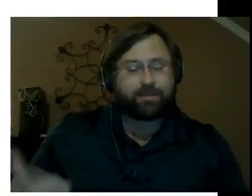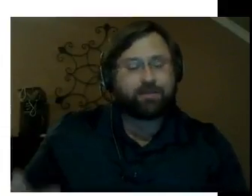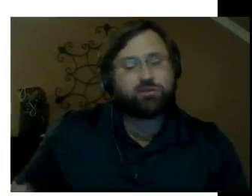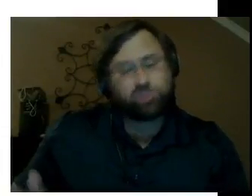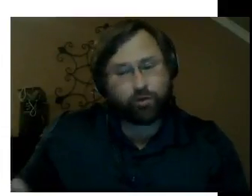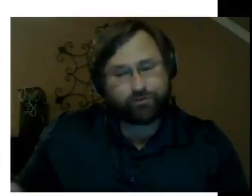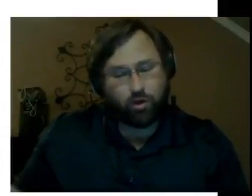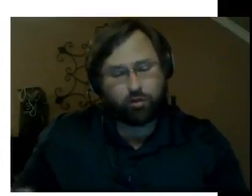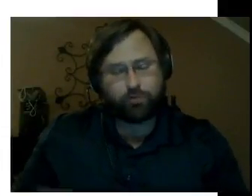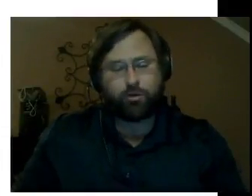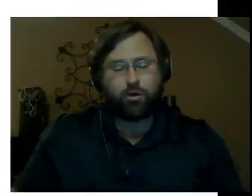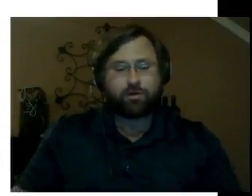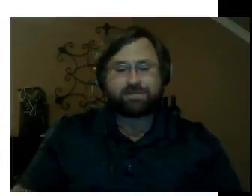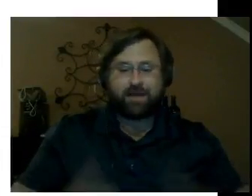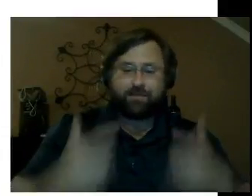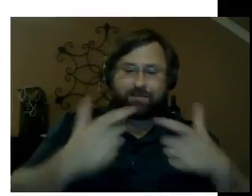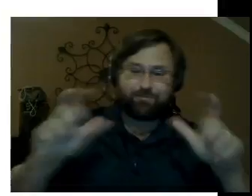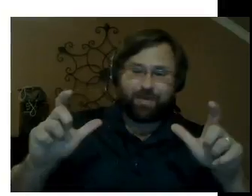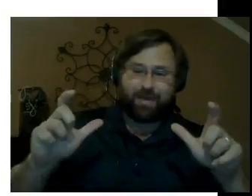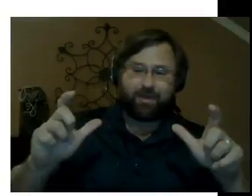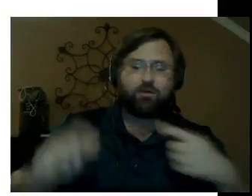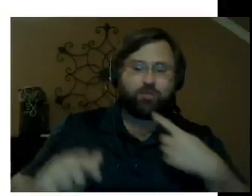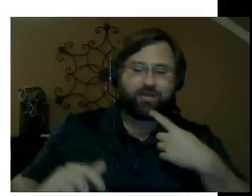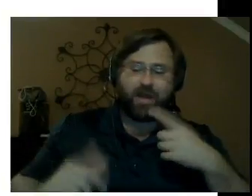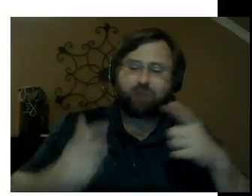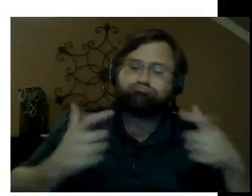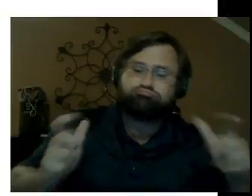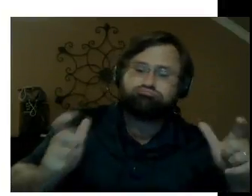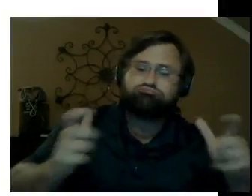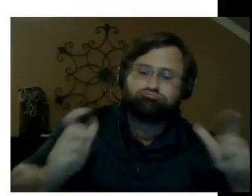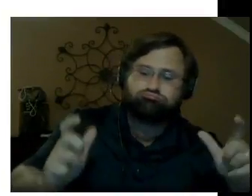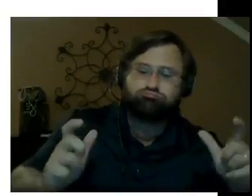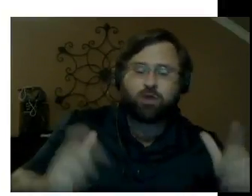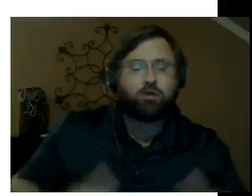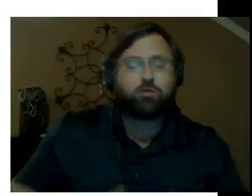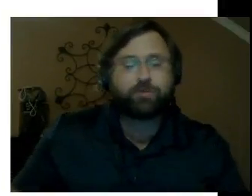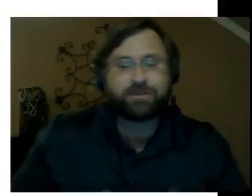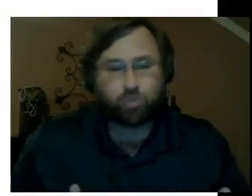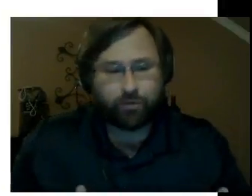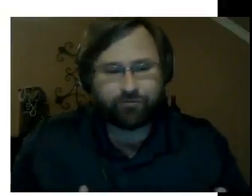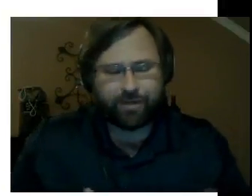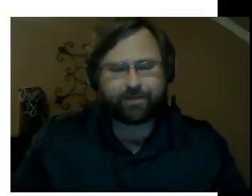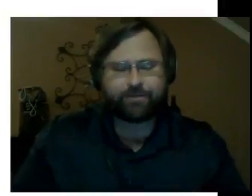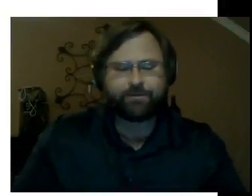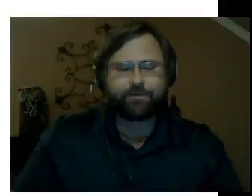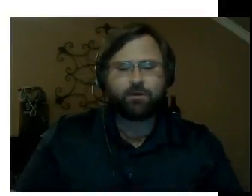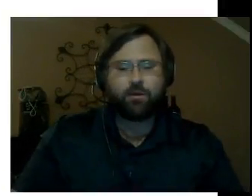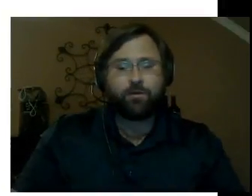and it would mean sort of tall. Or a sign that means big with that would mean sort of